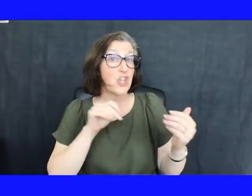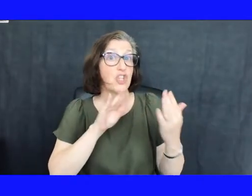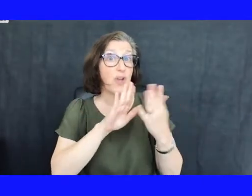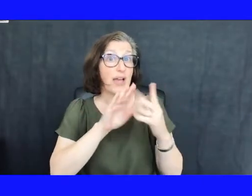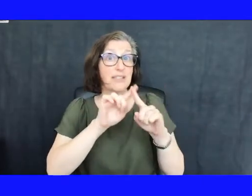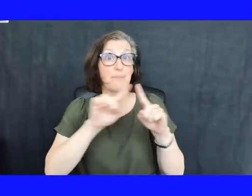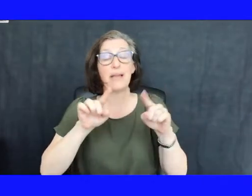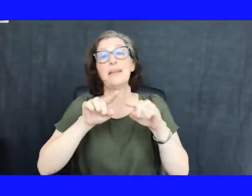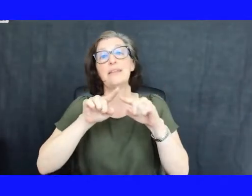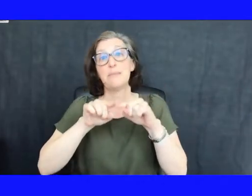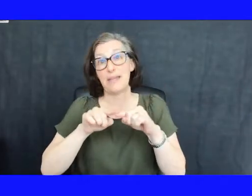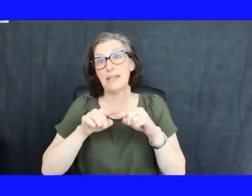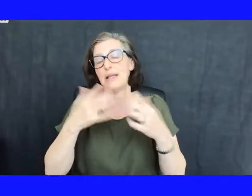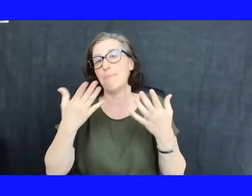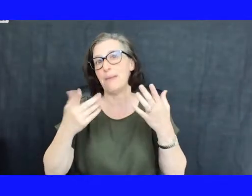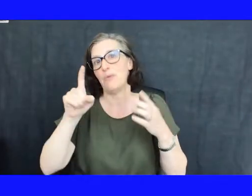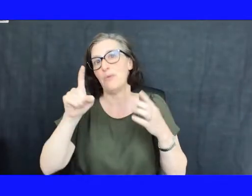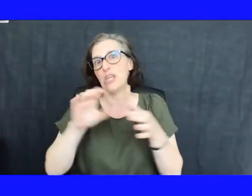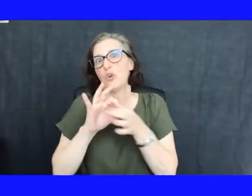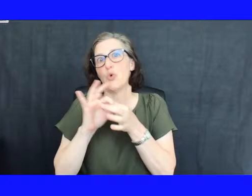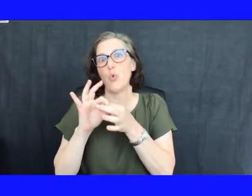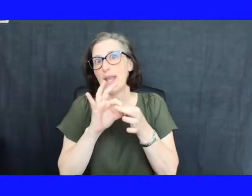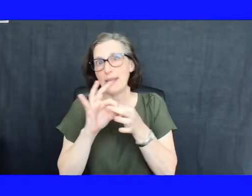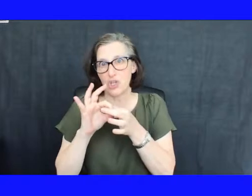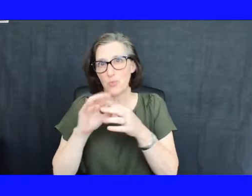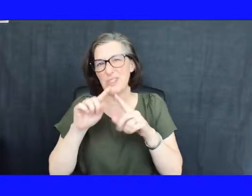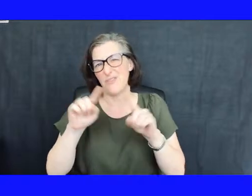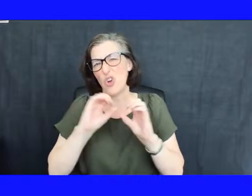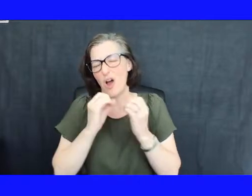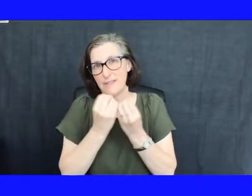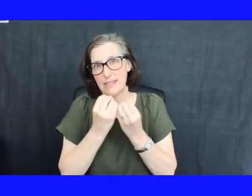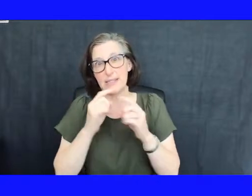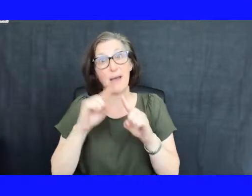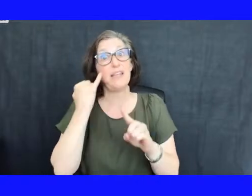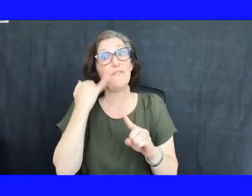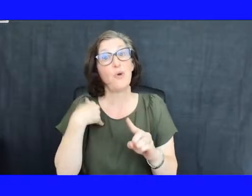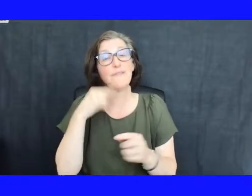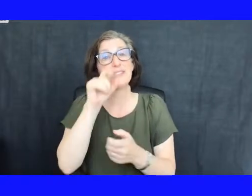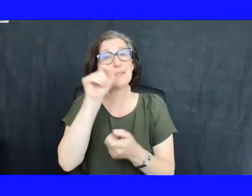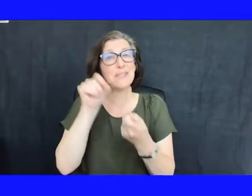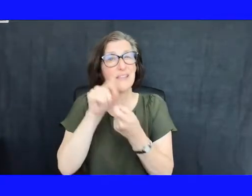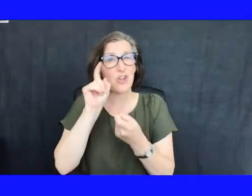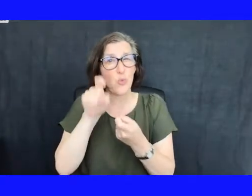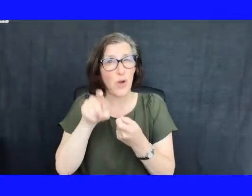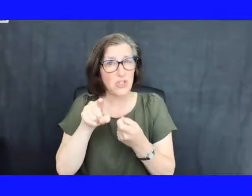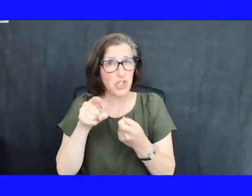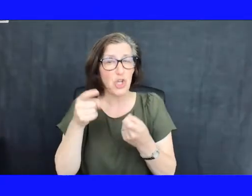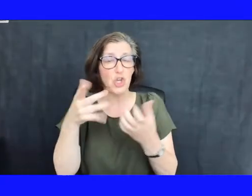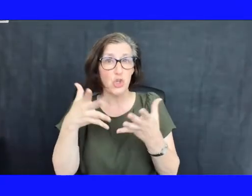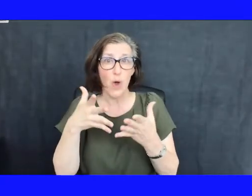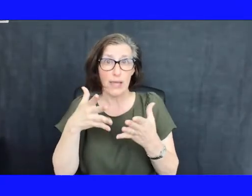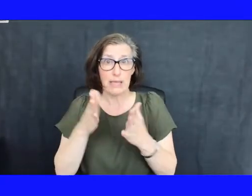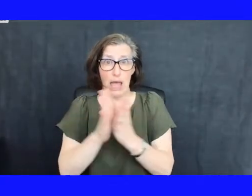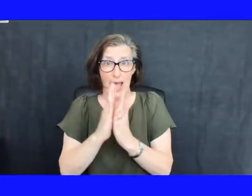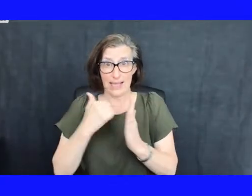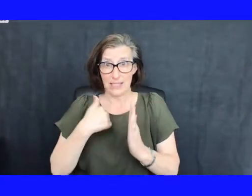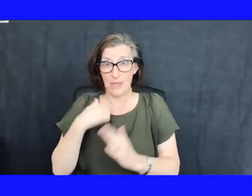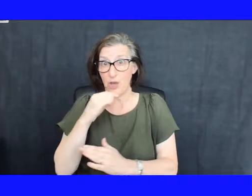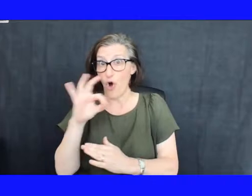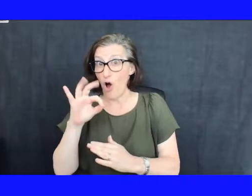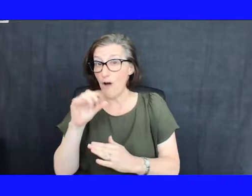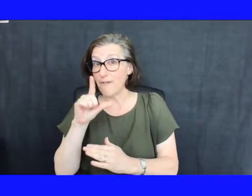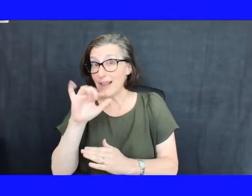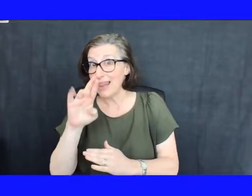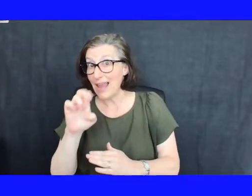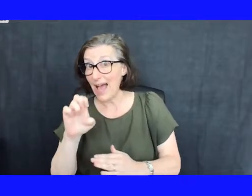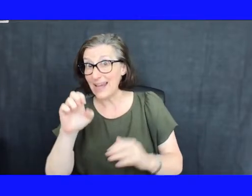a doctor or a nurse or an administrative assistant did something that made them feel uncomfortable,